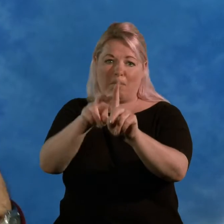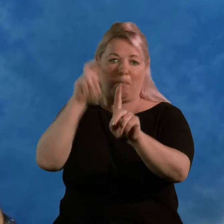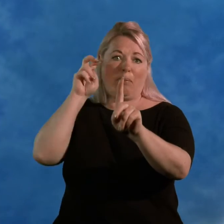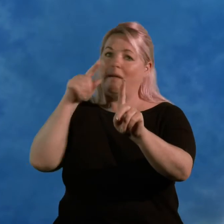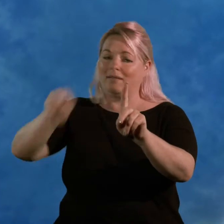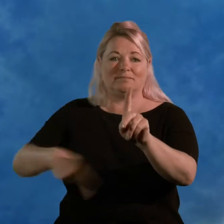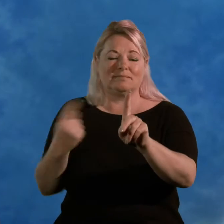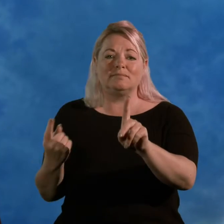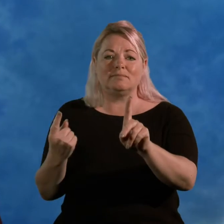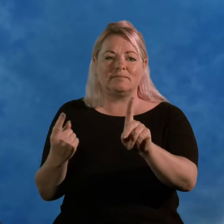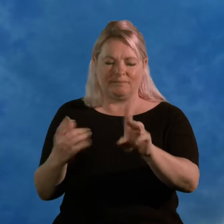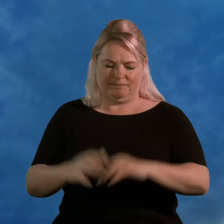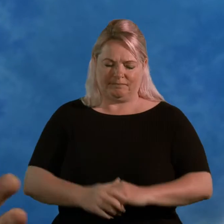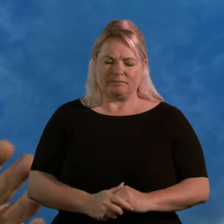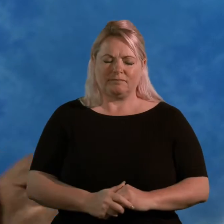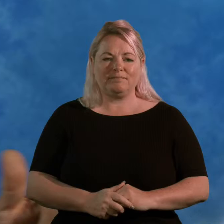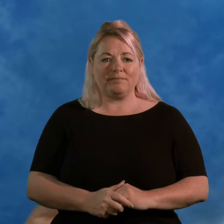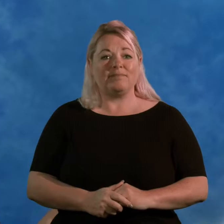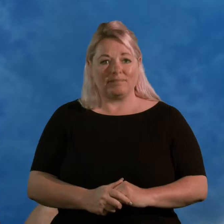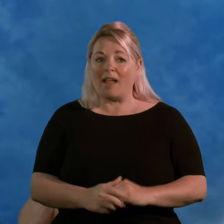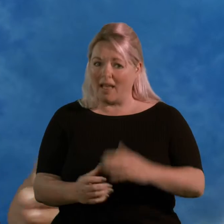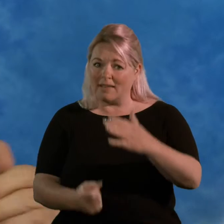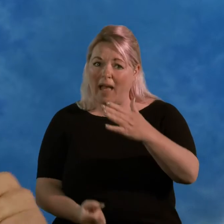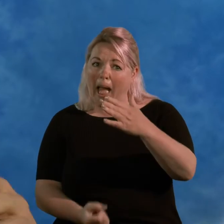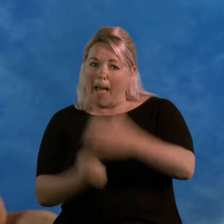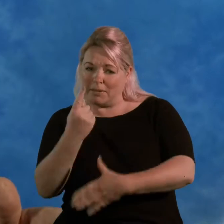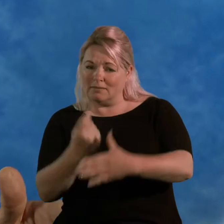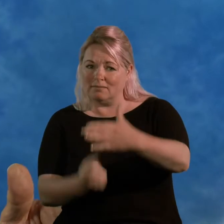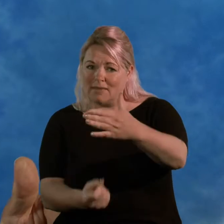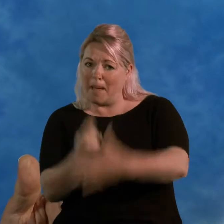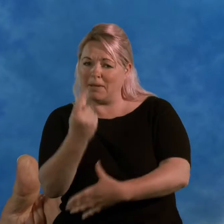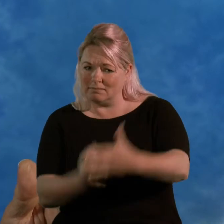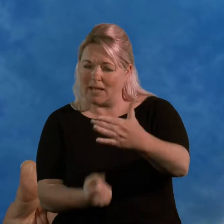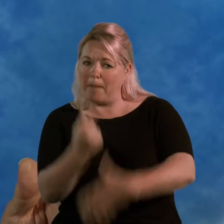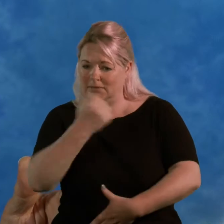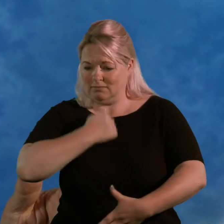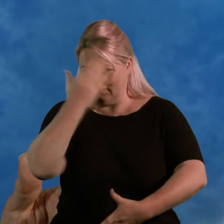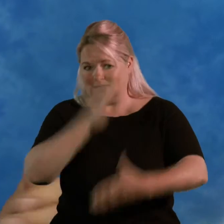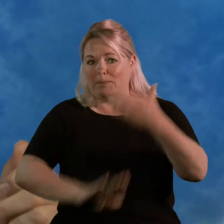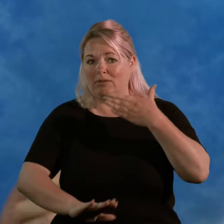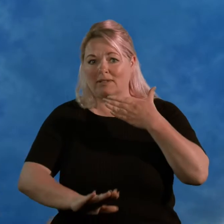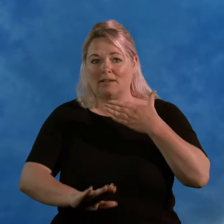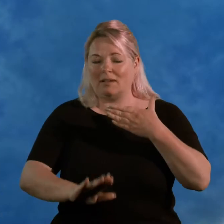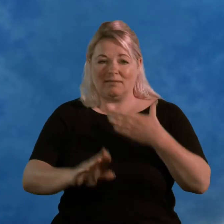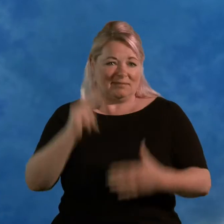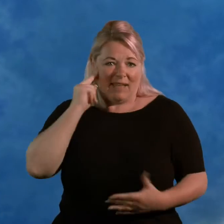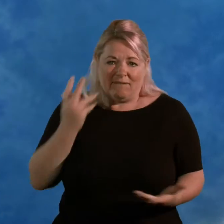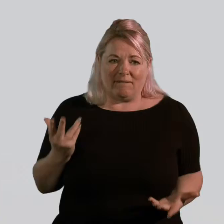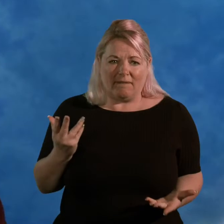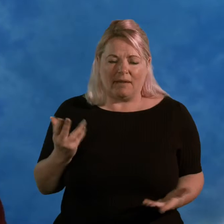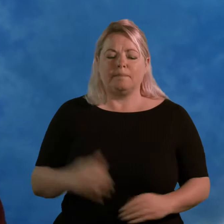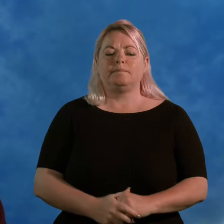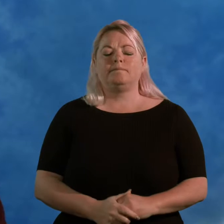behind. And that is typical of sort of little incidents that happen when you can't hear